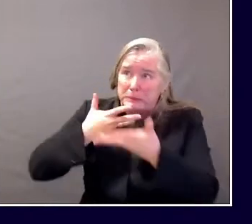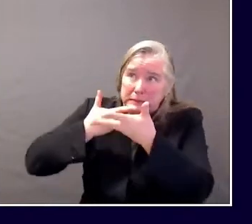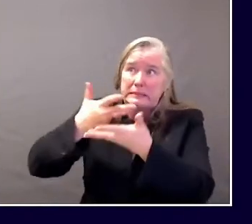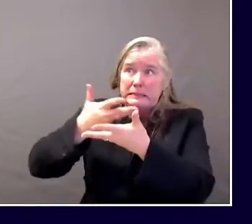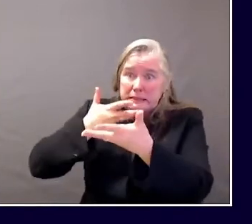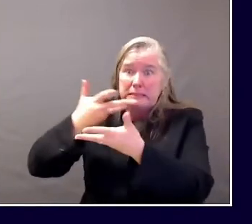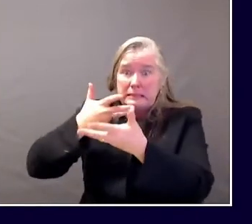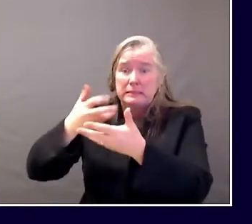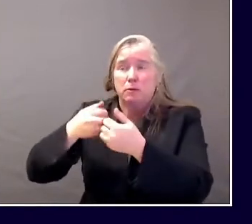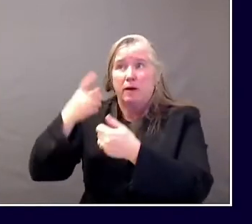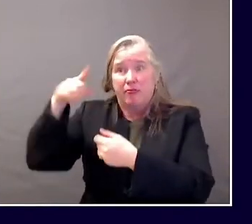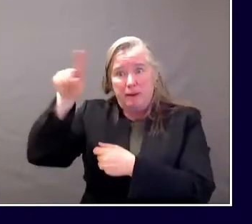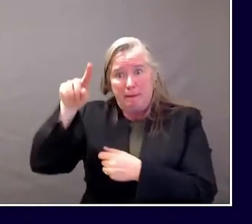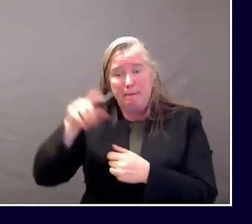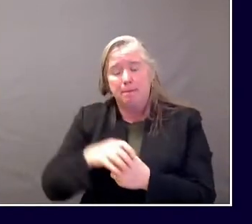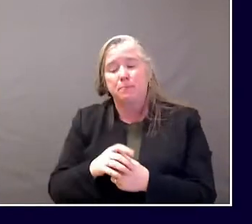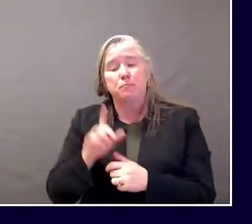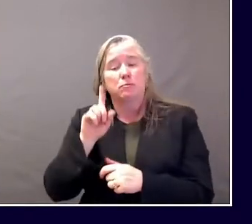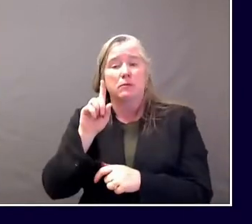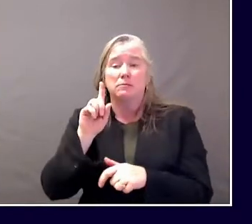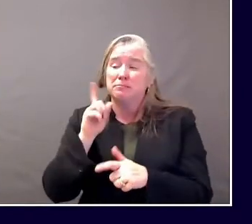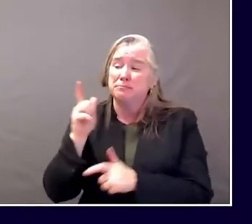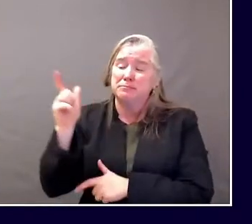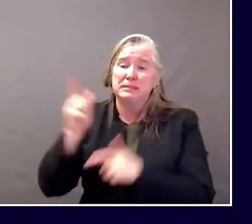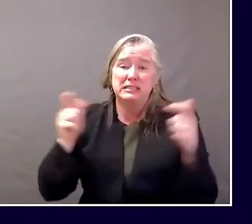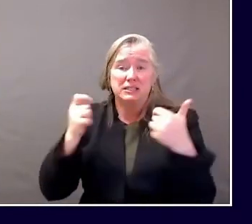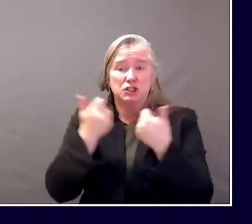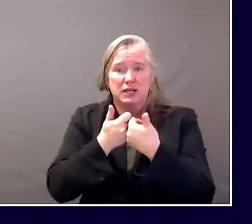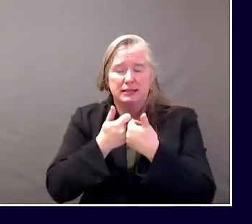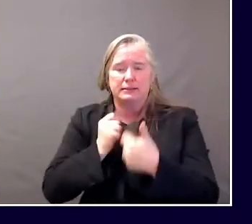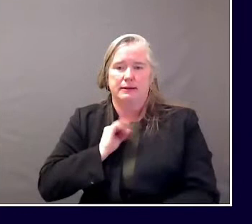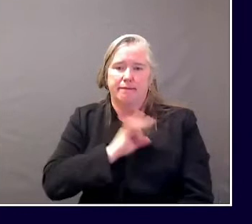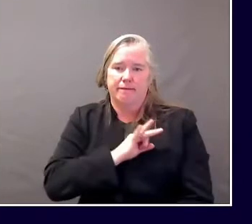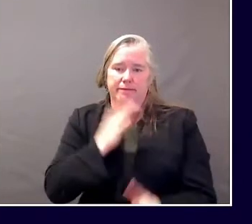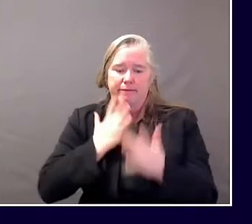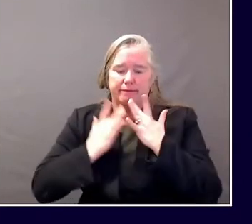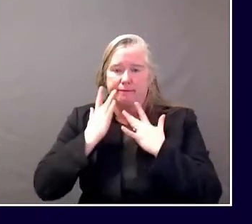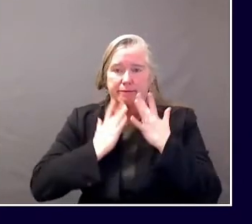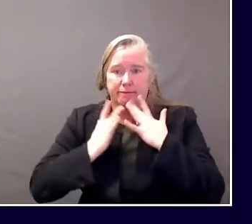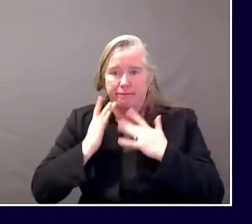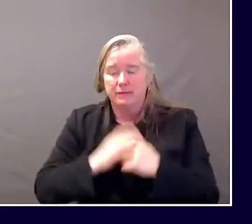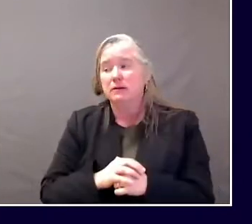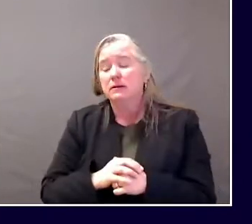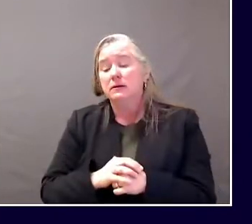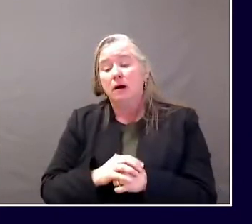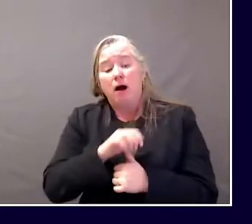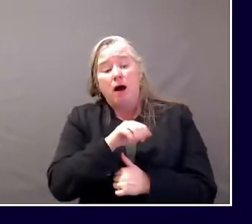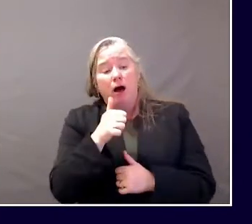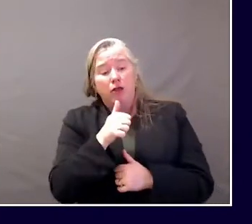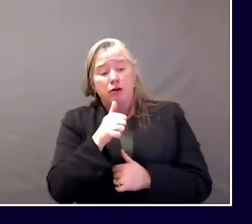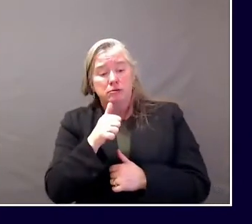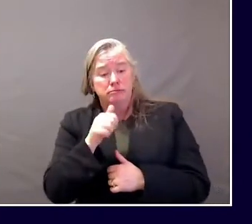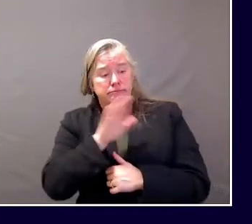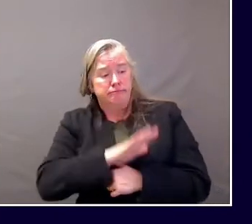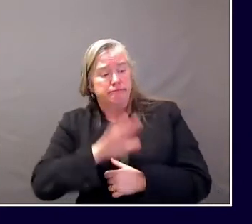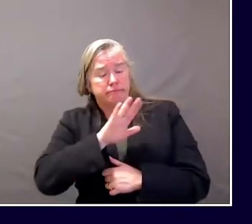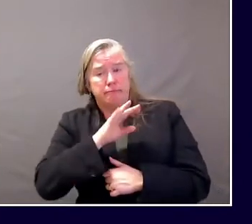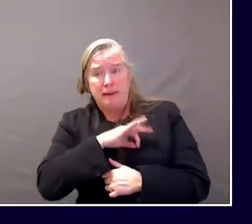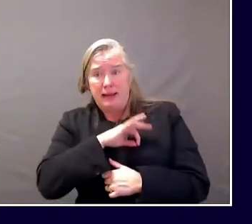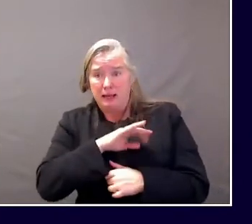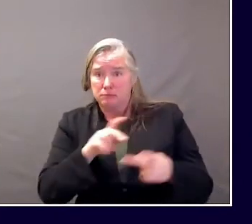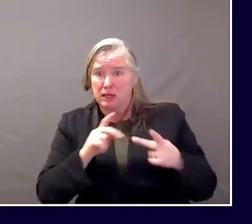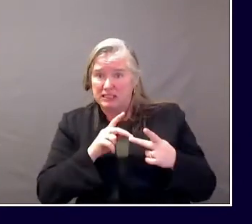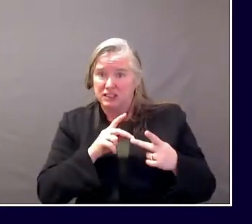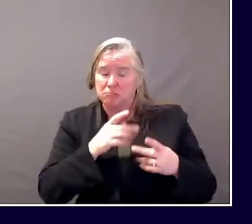the concerns among many is staffing. In other parts of the state, it may be easier to tap staff from other healthcare institutions.